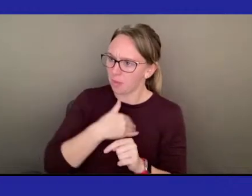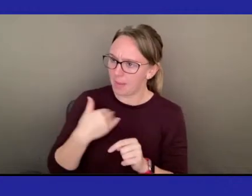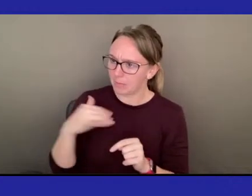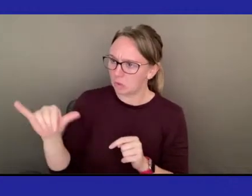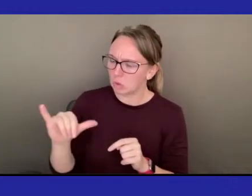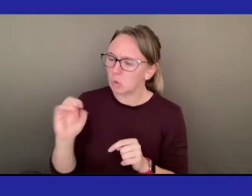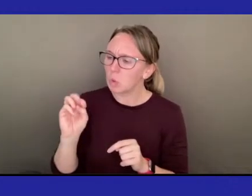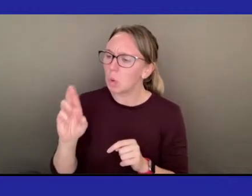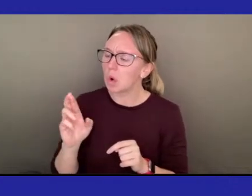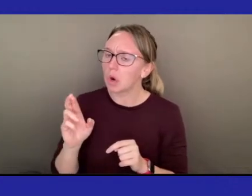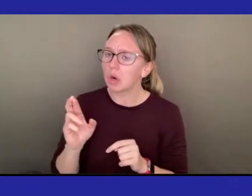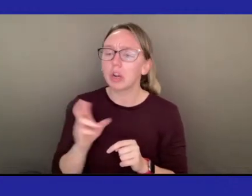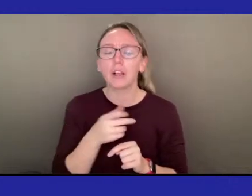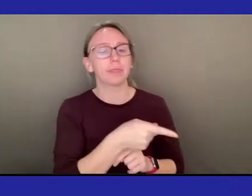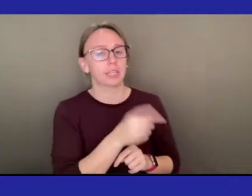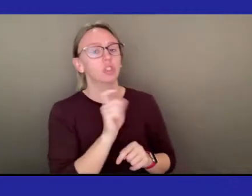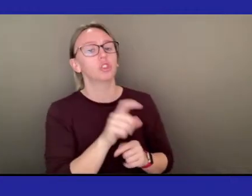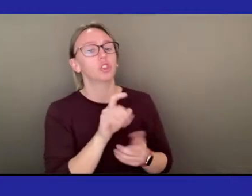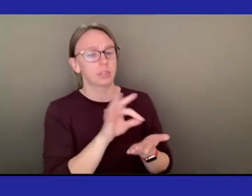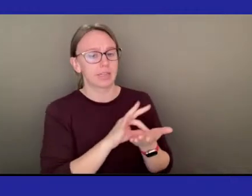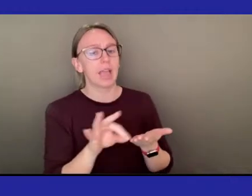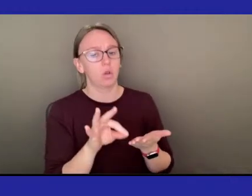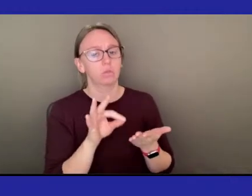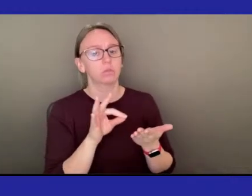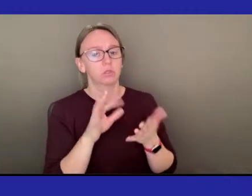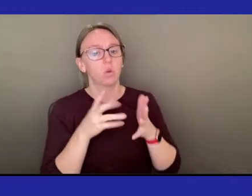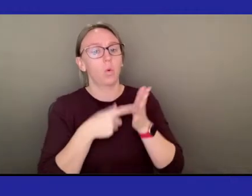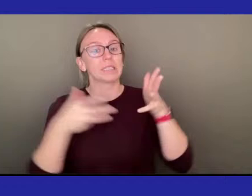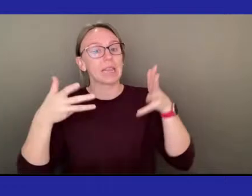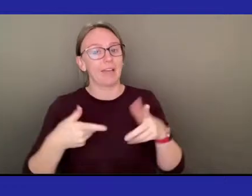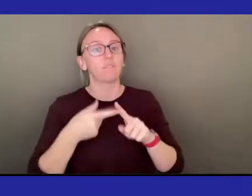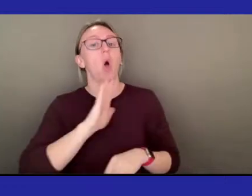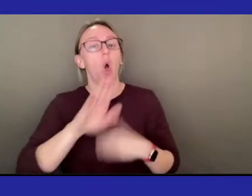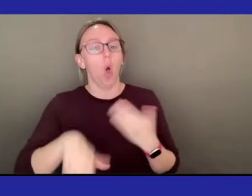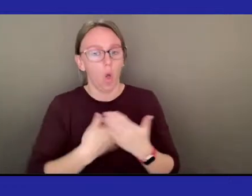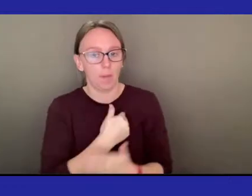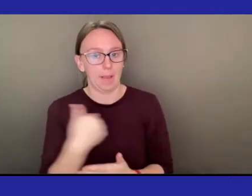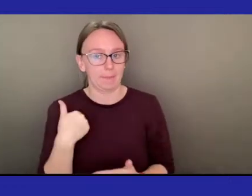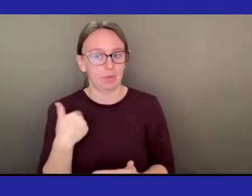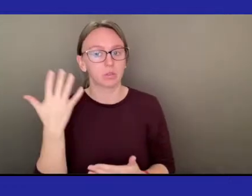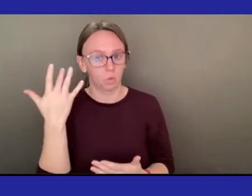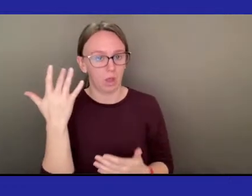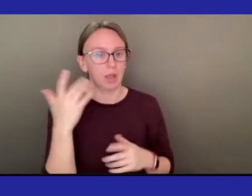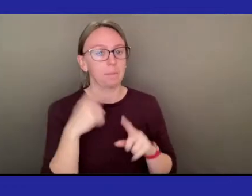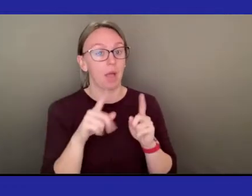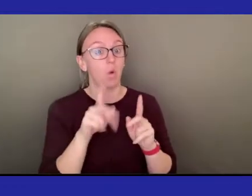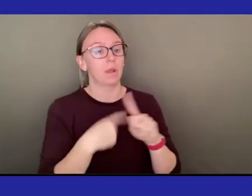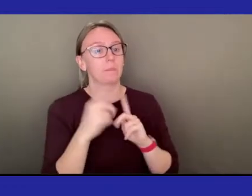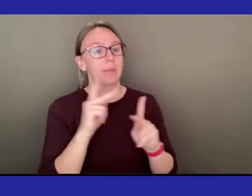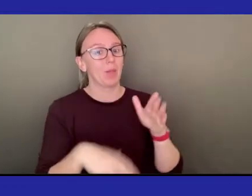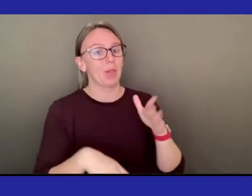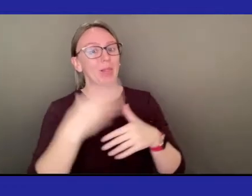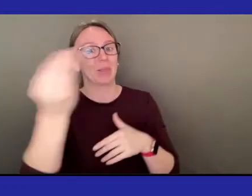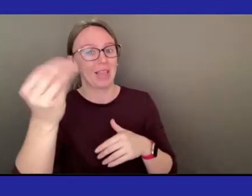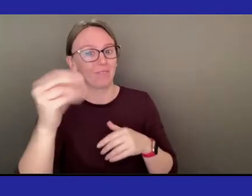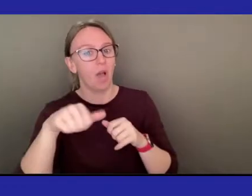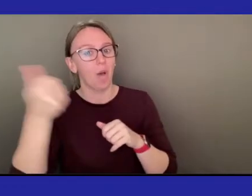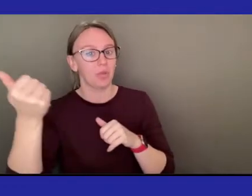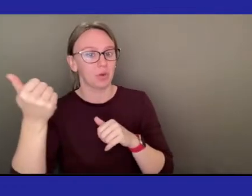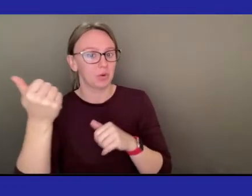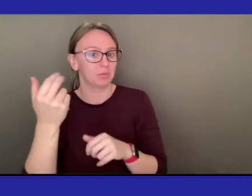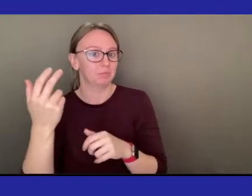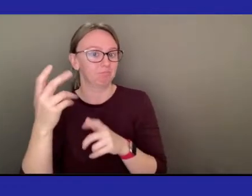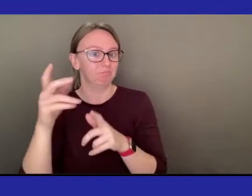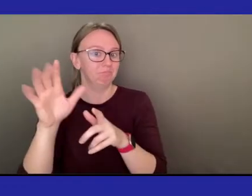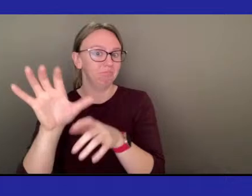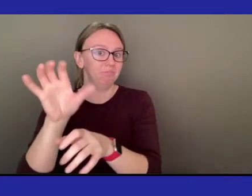This should count the surplus from all members, but I think because when folks go outside of the system, if we have both the